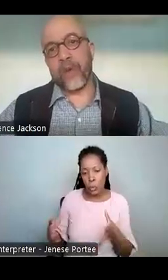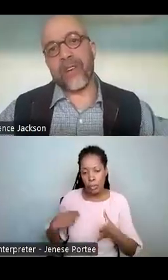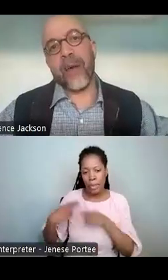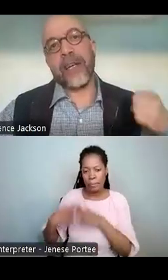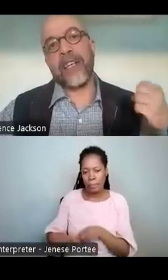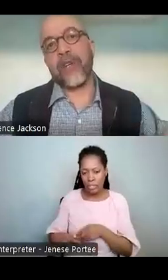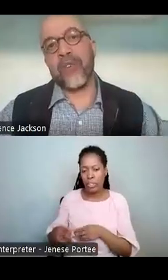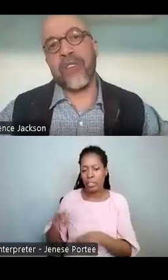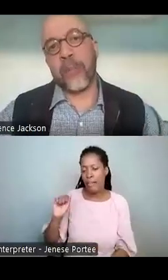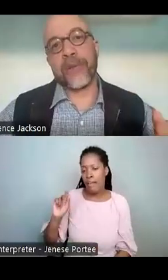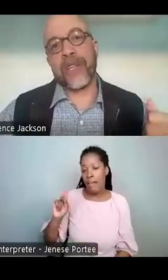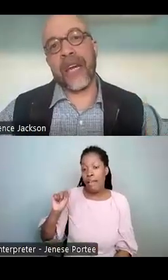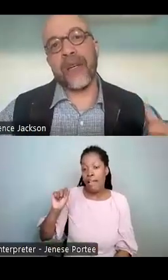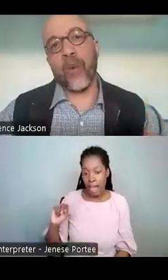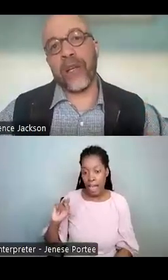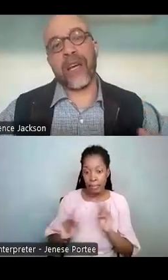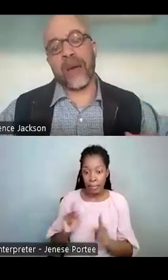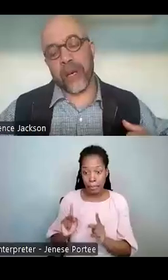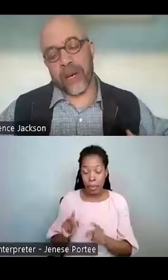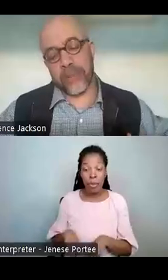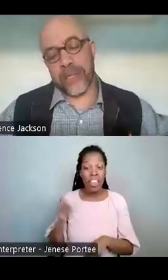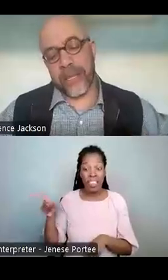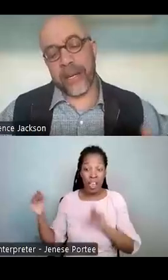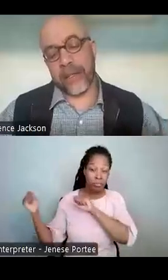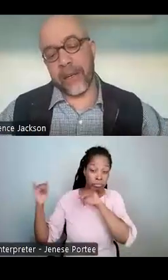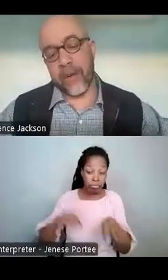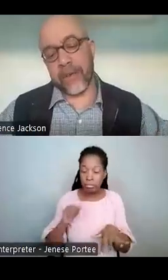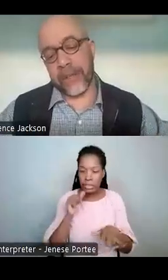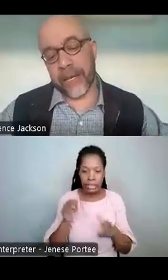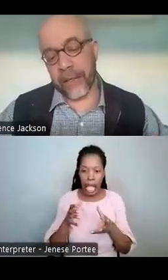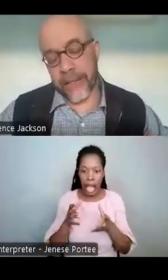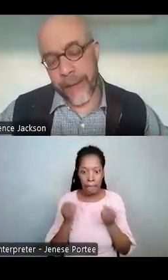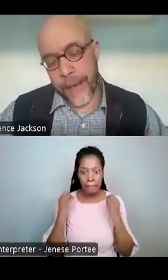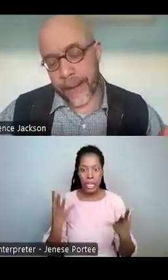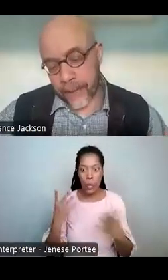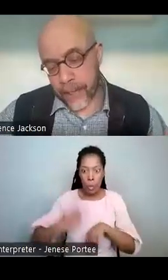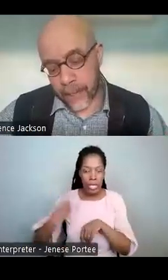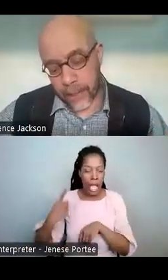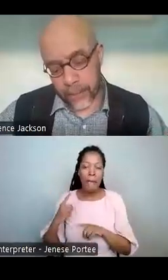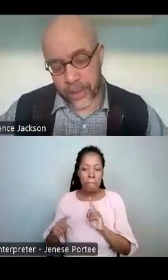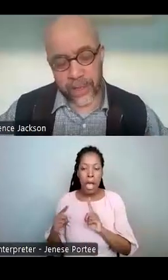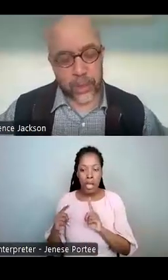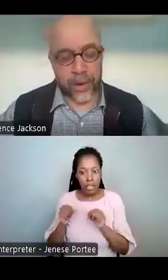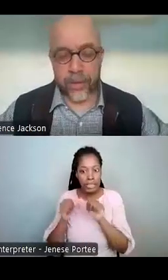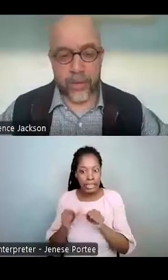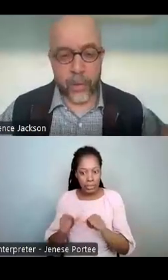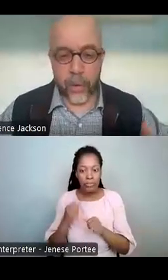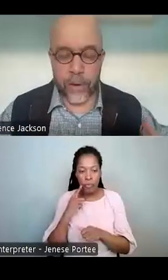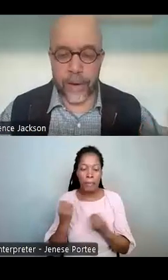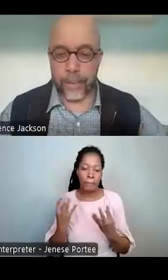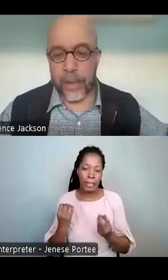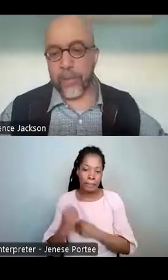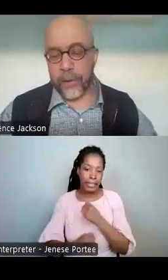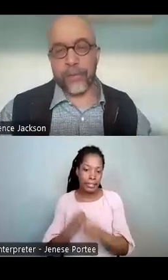who don't come in huge numbers at any one time, but come steadily over the decades. And this is a English preference